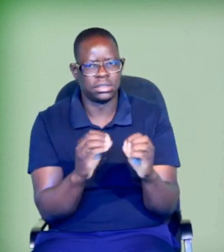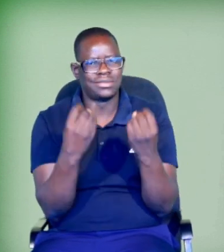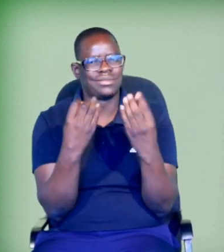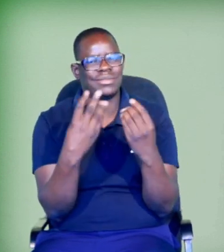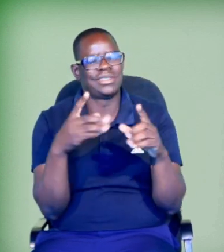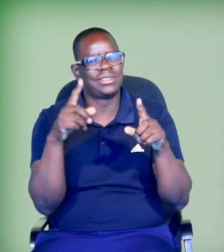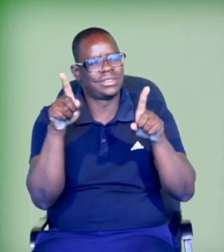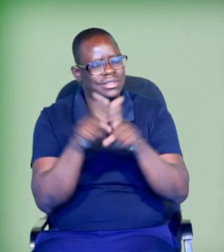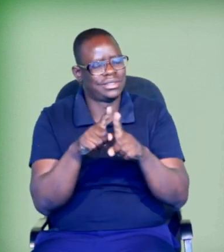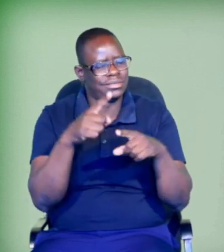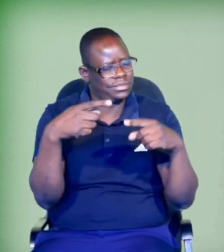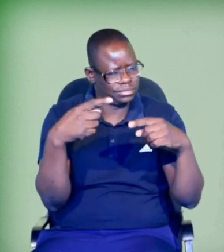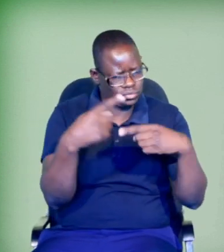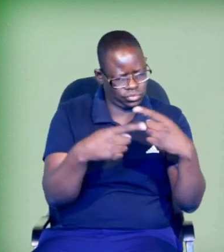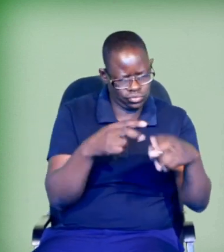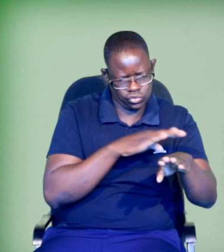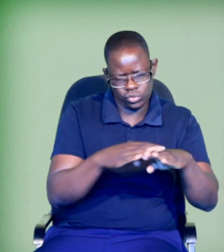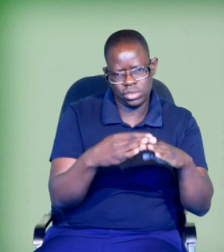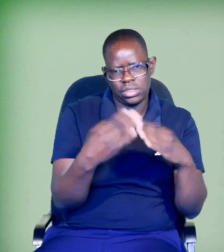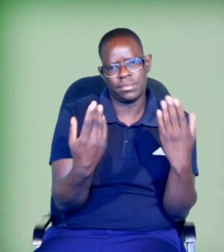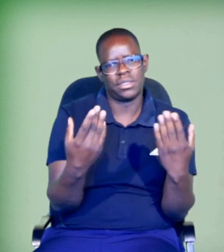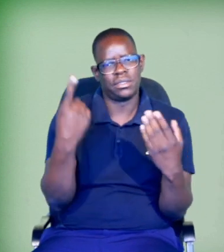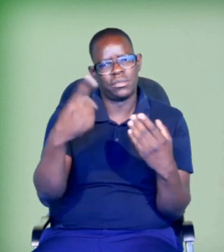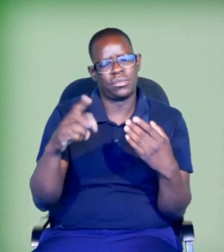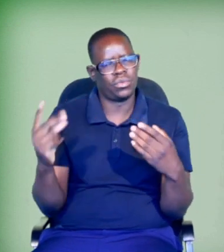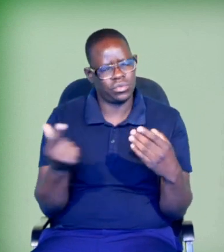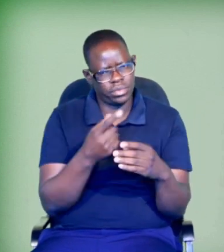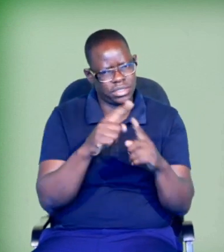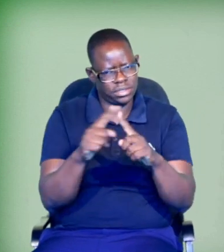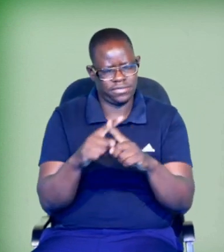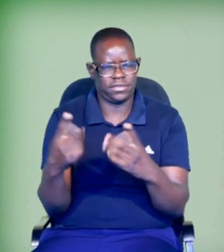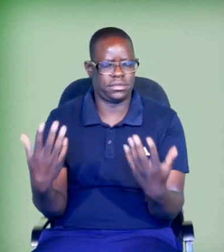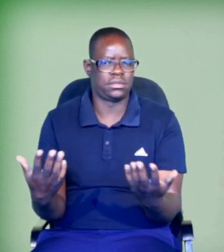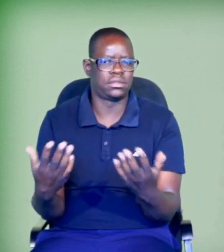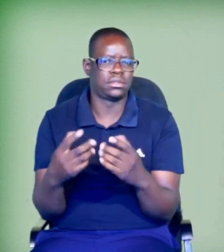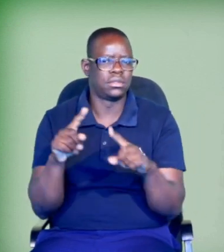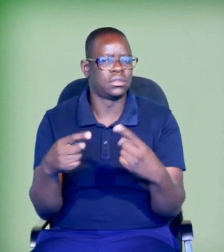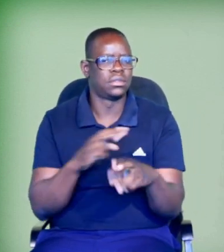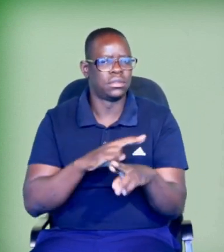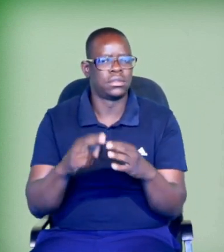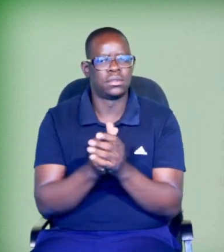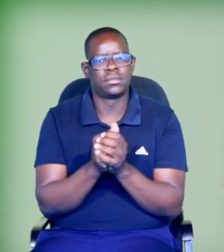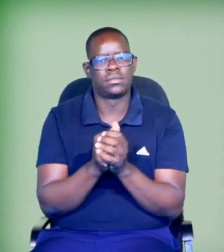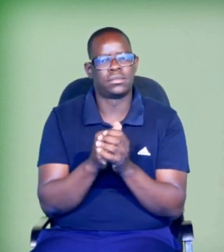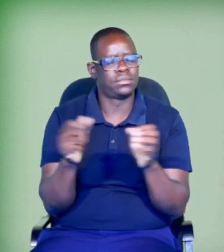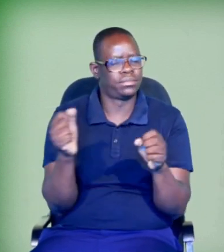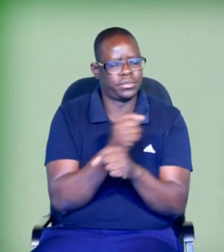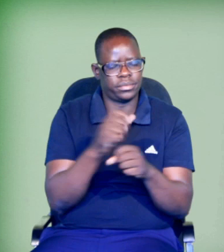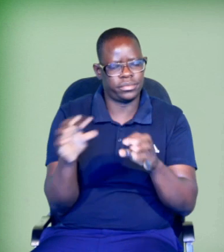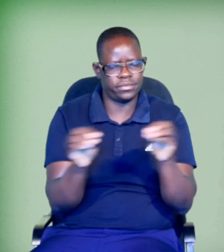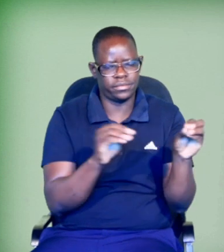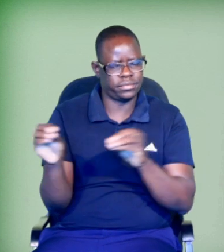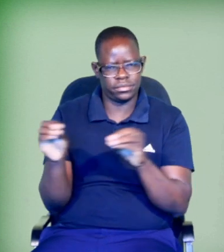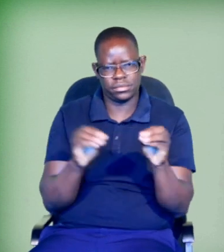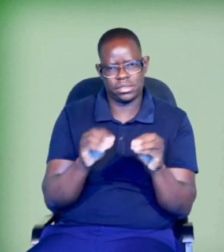many items of the same style, while the market may demand different styles and designs. Workers can become inflexible and unable